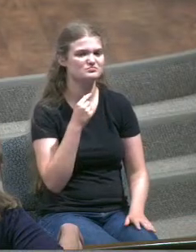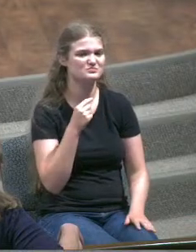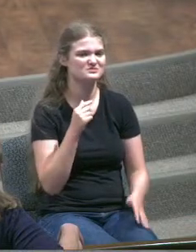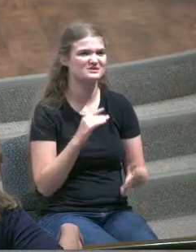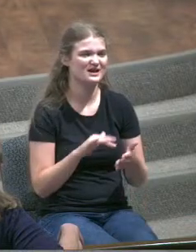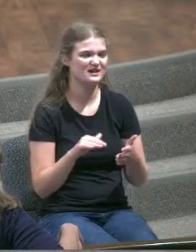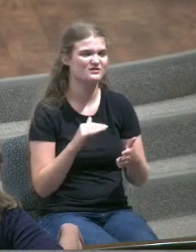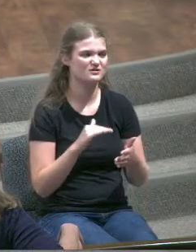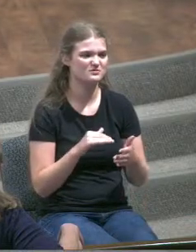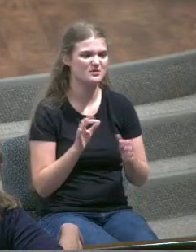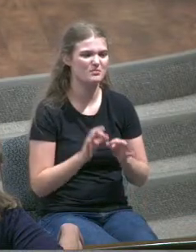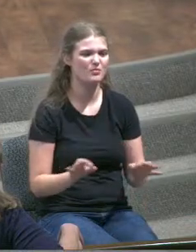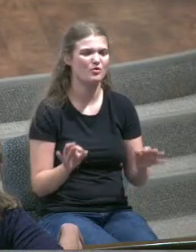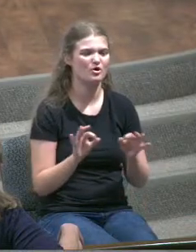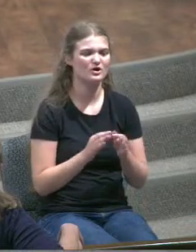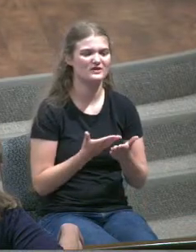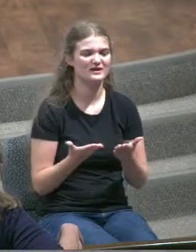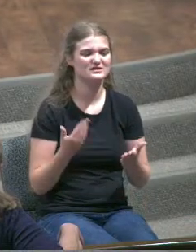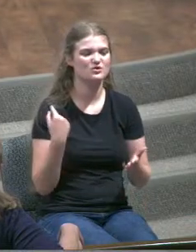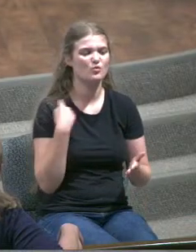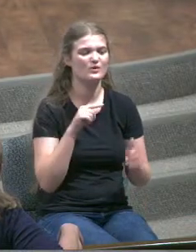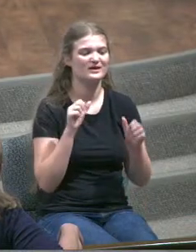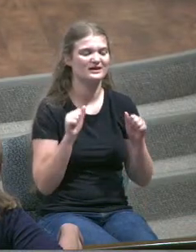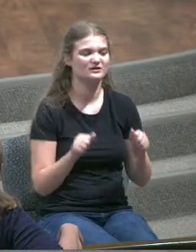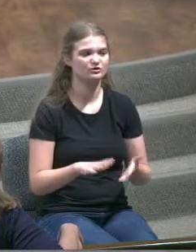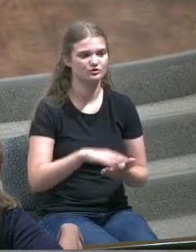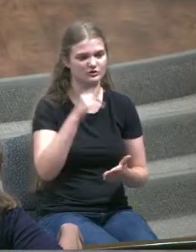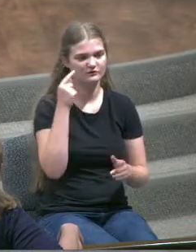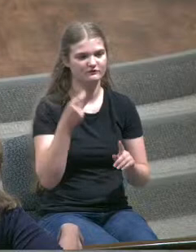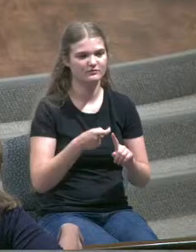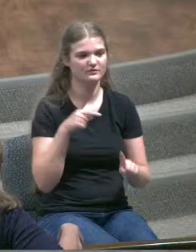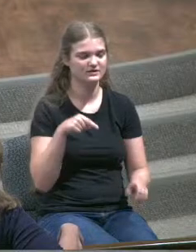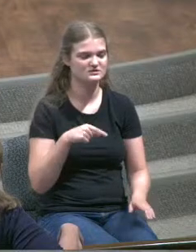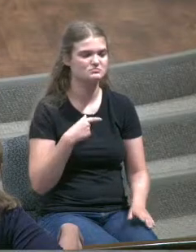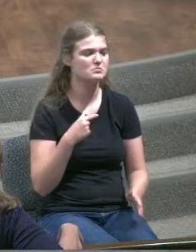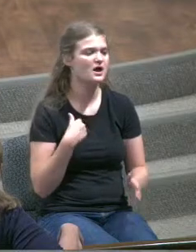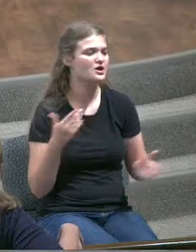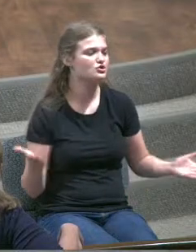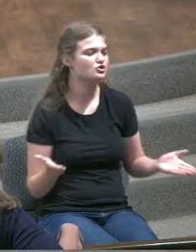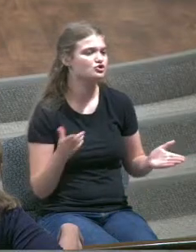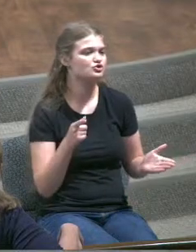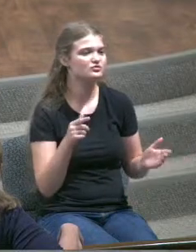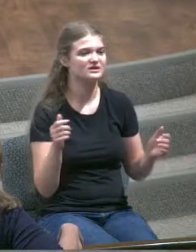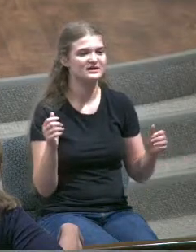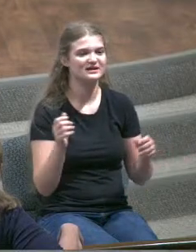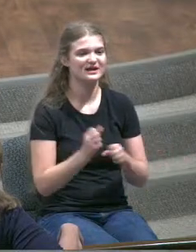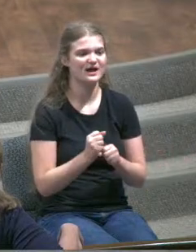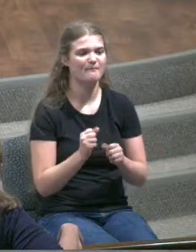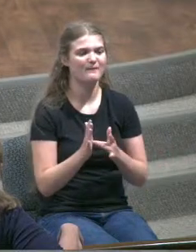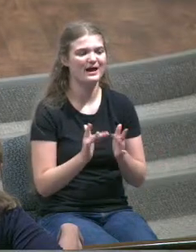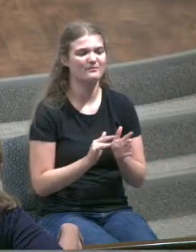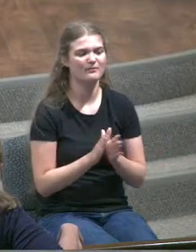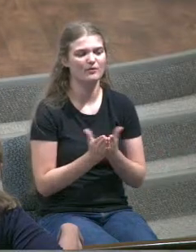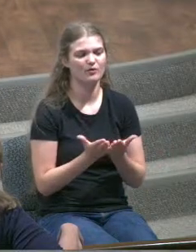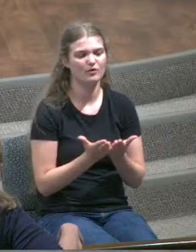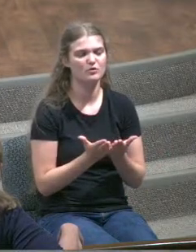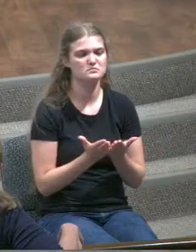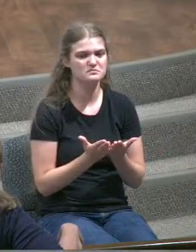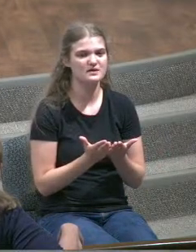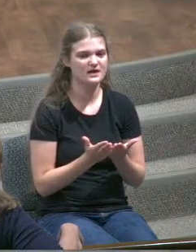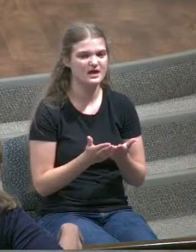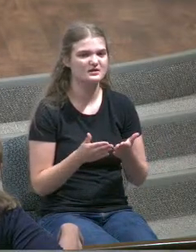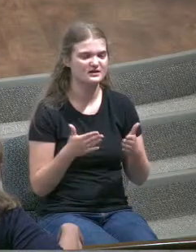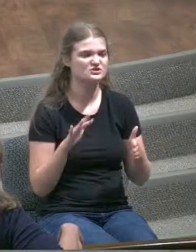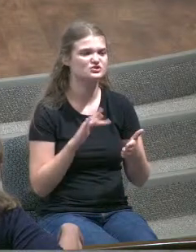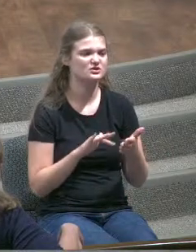okay? Fair enough. So I encourage you to grab a Bible or your phone or whatever, wherever you can get to Scripture, and let's go